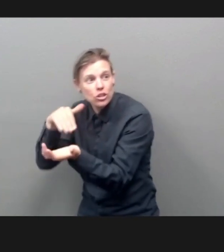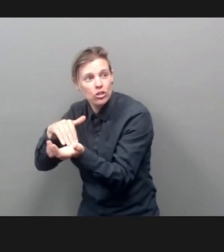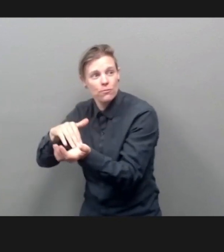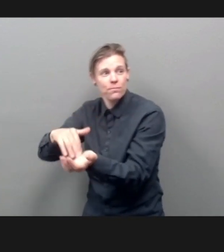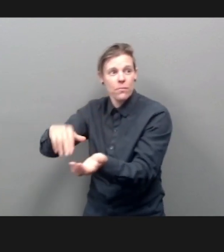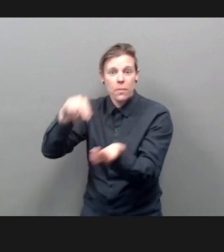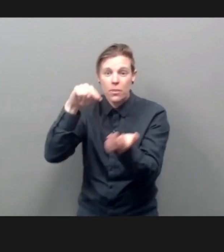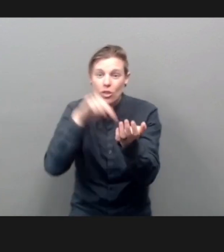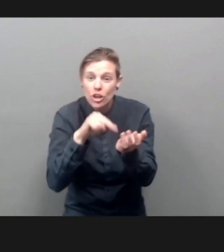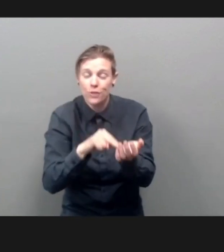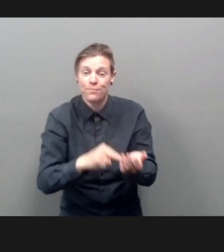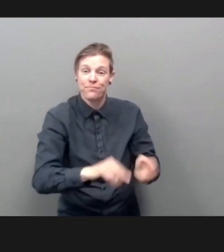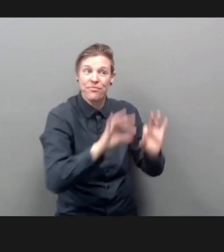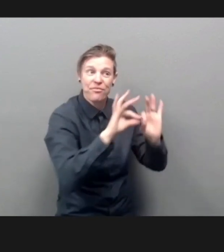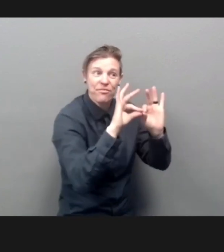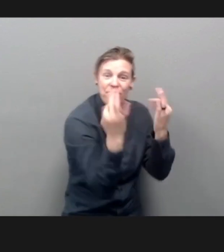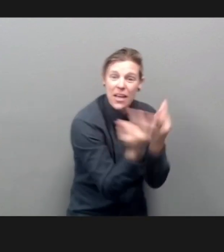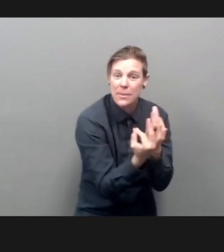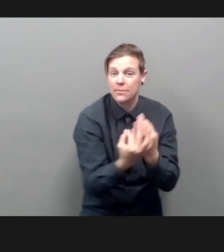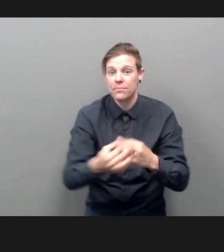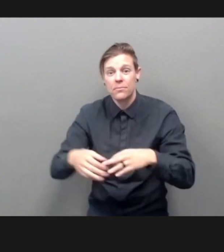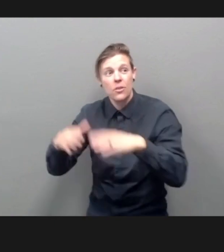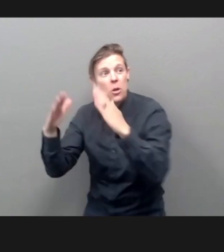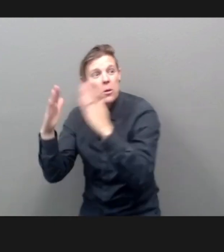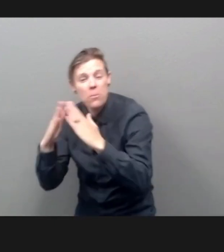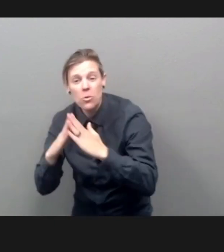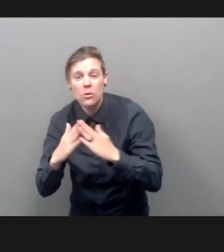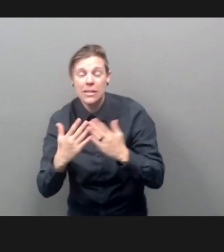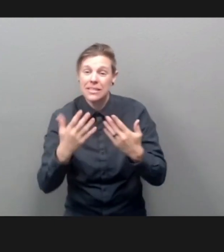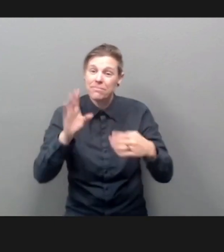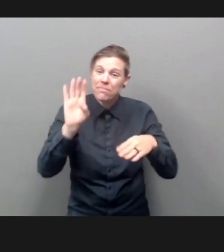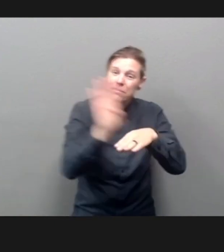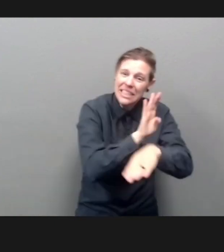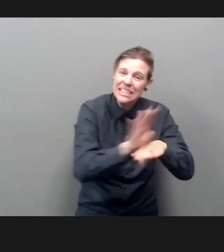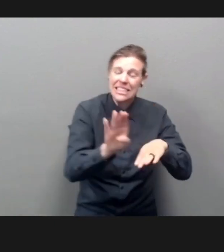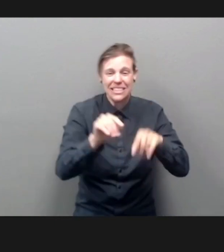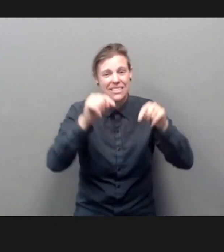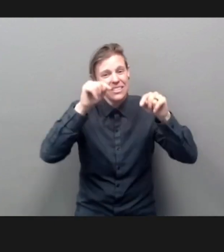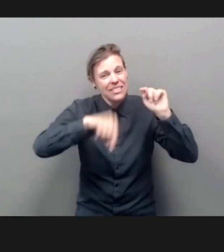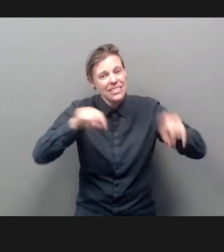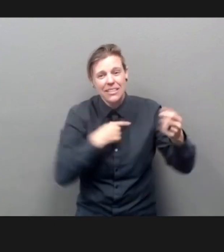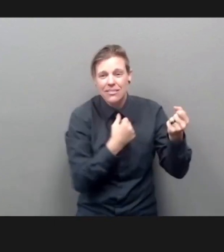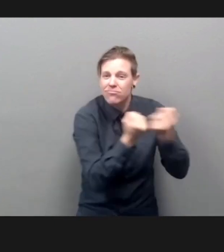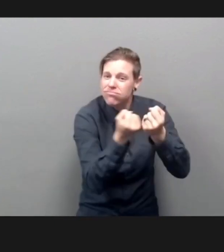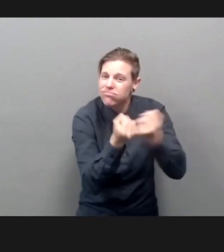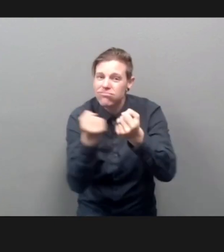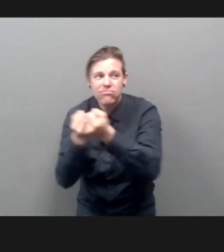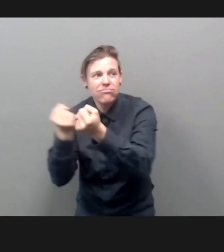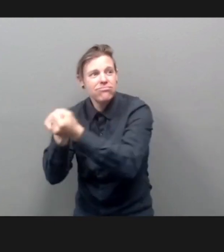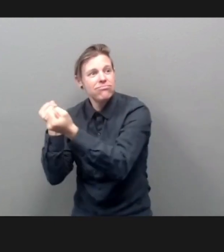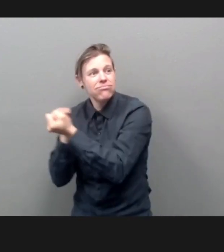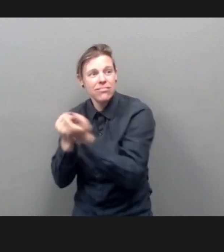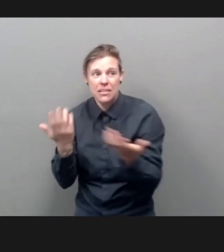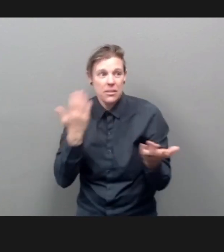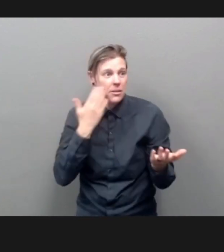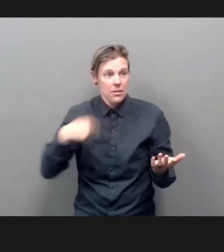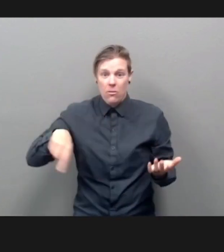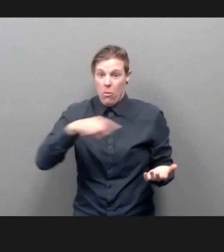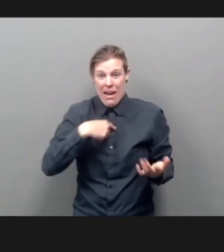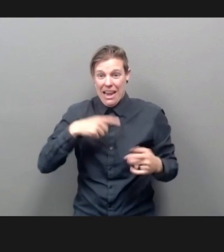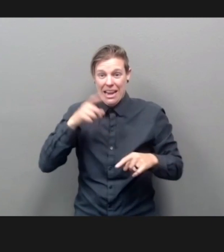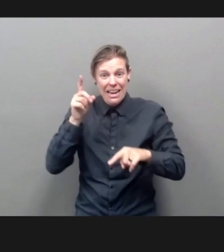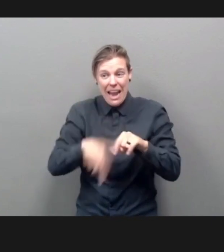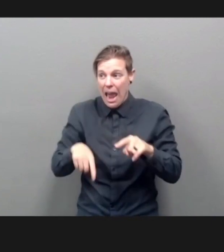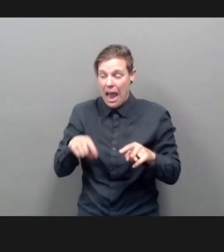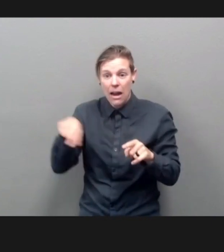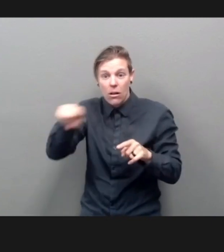businesses. And most importantly, we owe it to the folks who can't be vaccinated because either they're too young